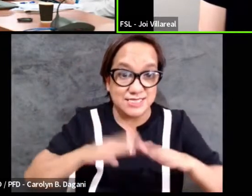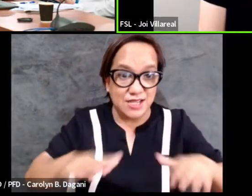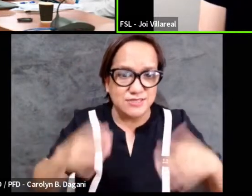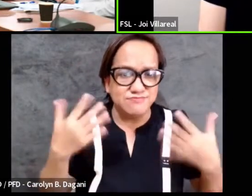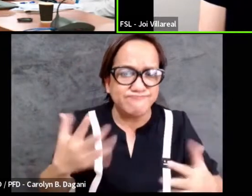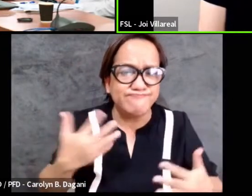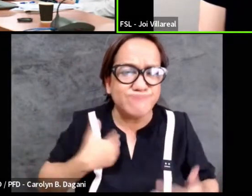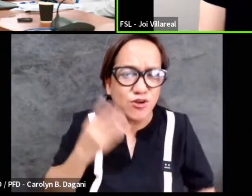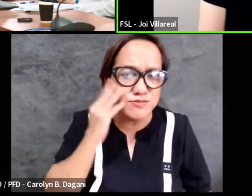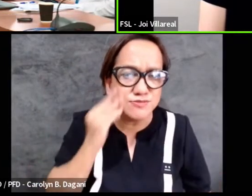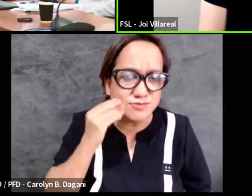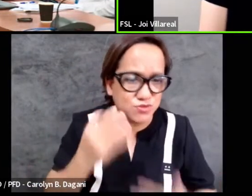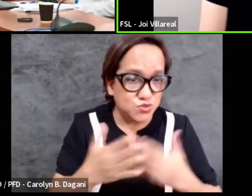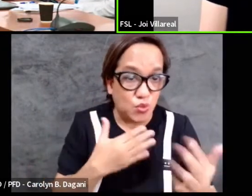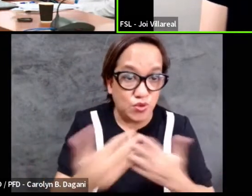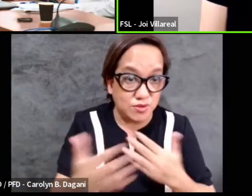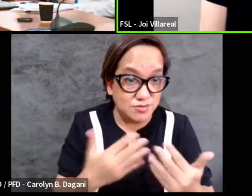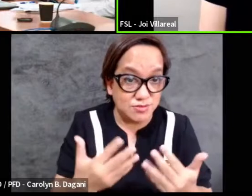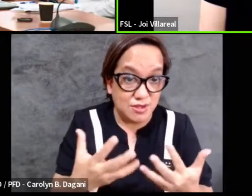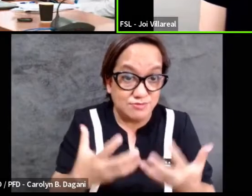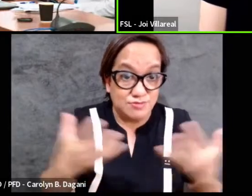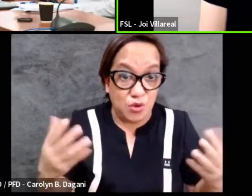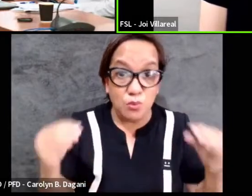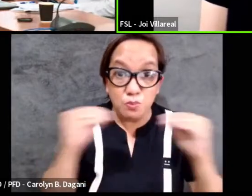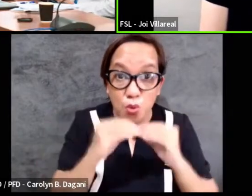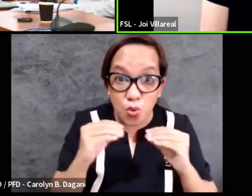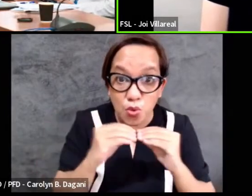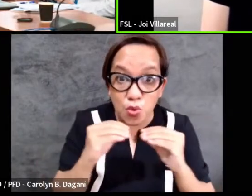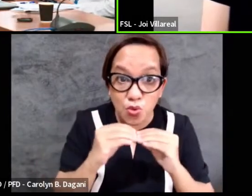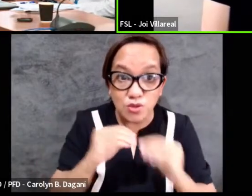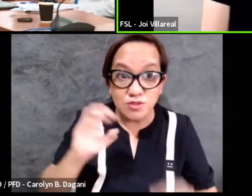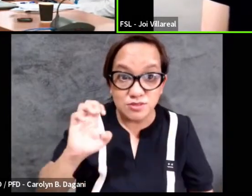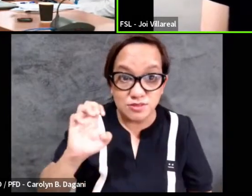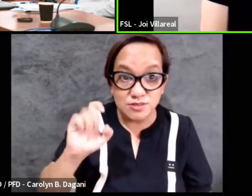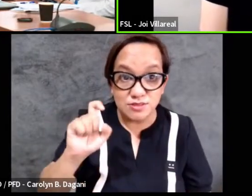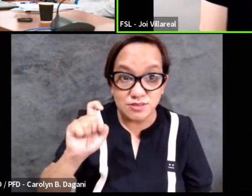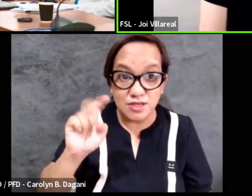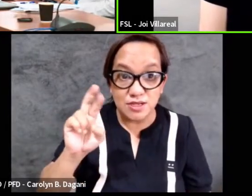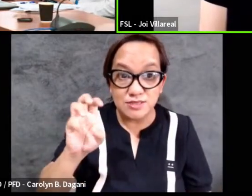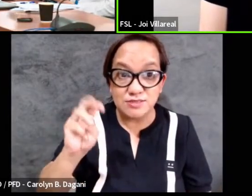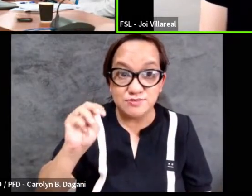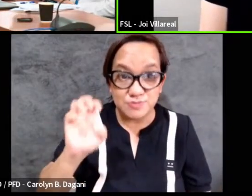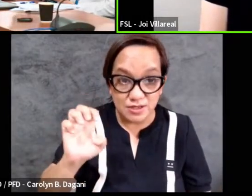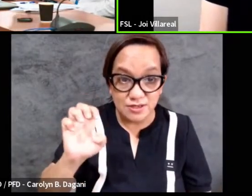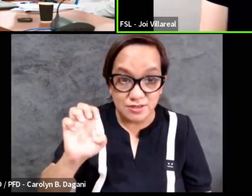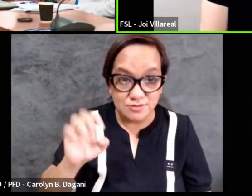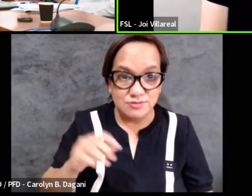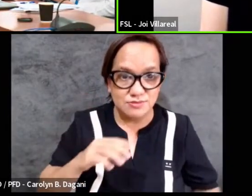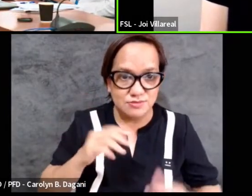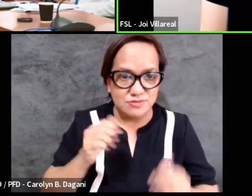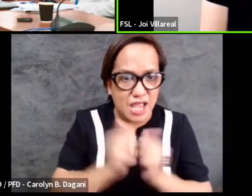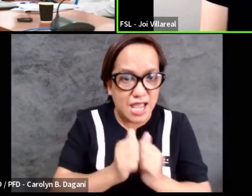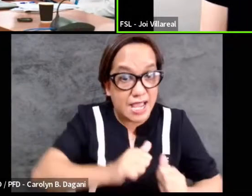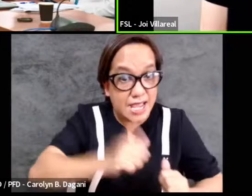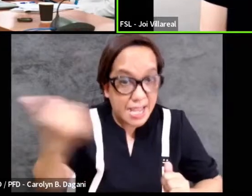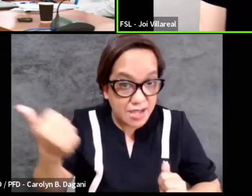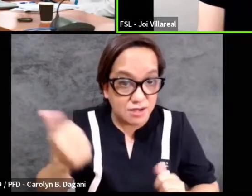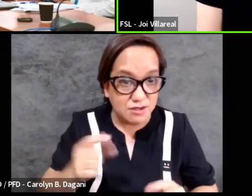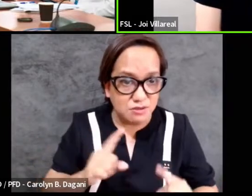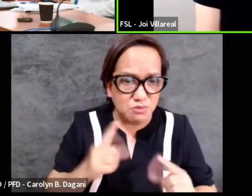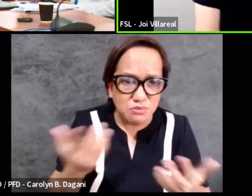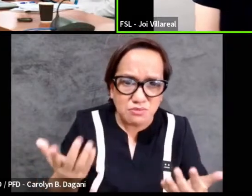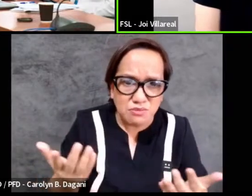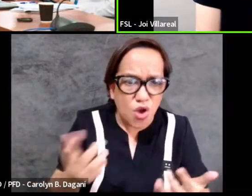Because the deaf and other L1 users, or deaf children, have experienced and all the maybe more extreme situations